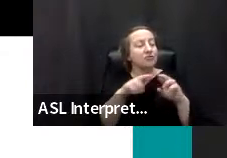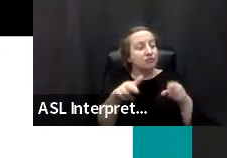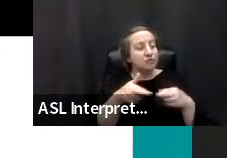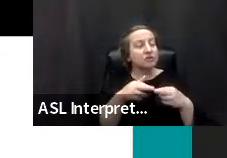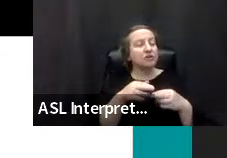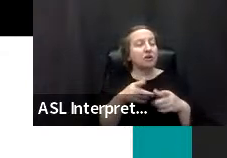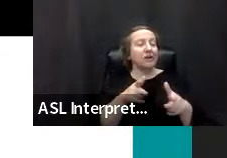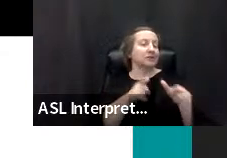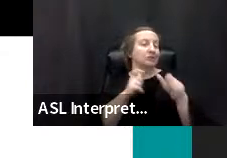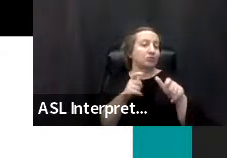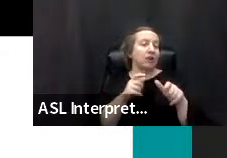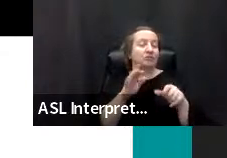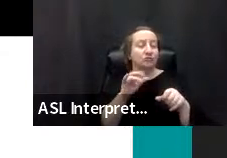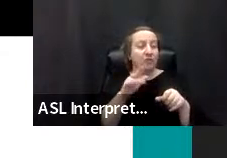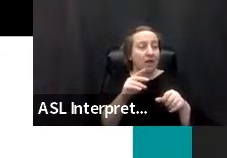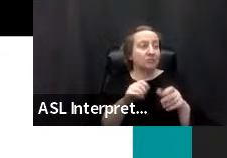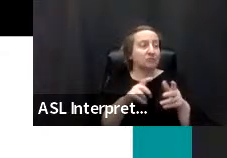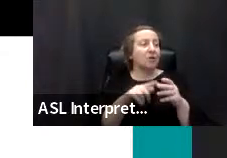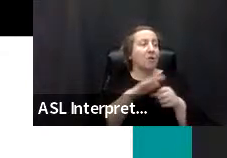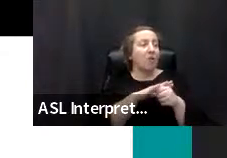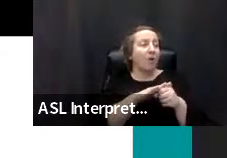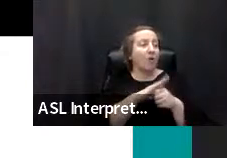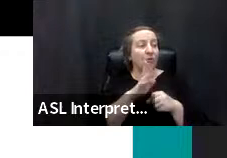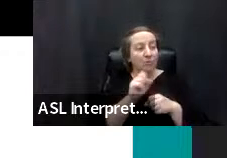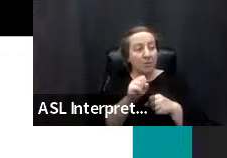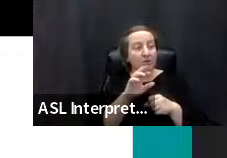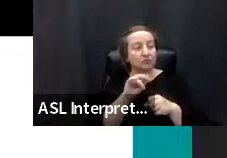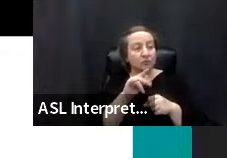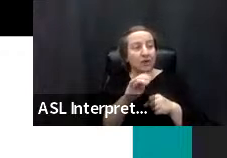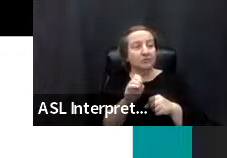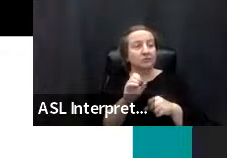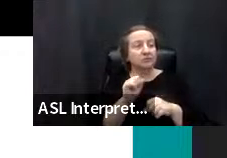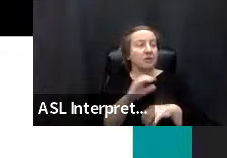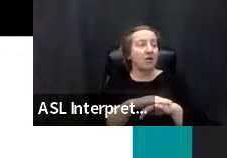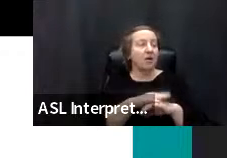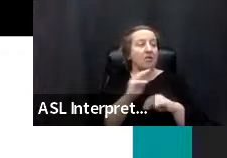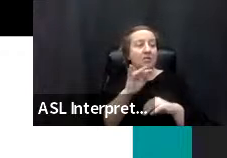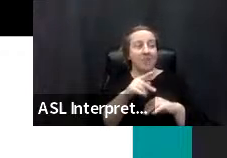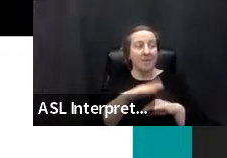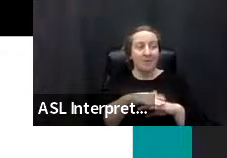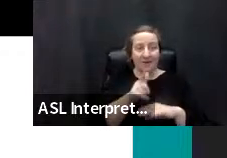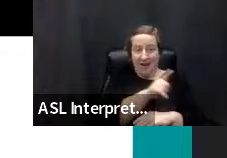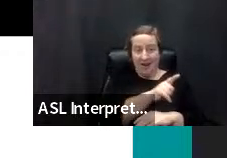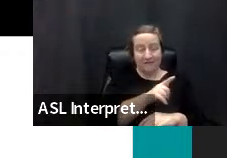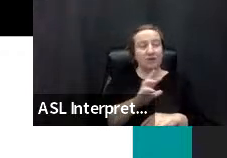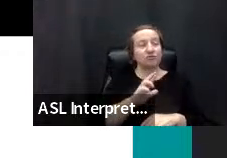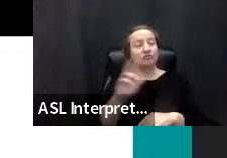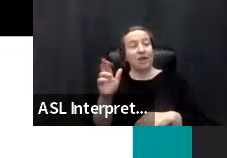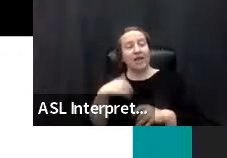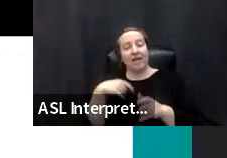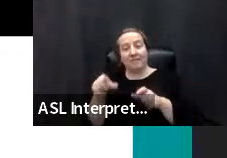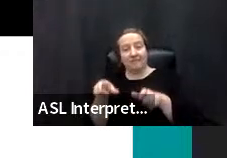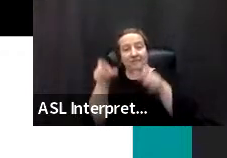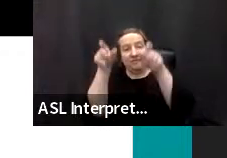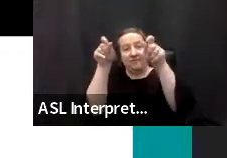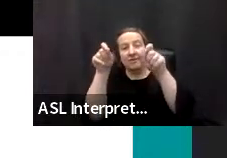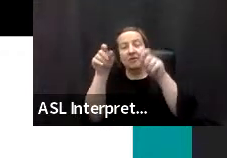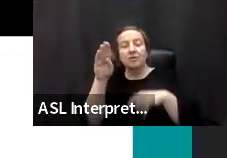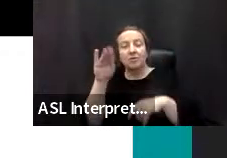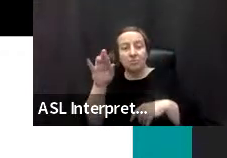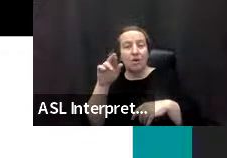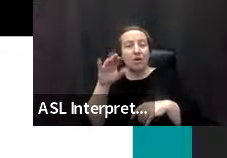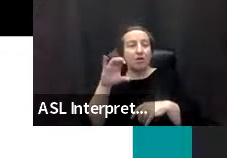express routes as well as local bus routes kind of shown on the map on the left. And on the right-hand side, we've got a bar chart showing